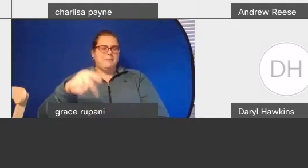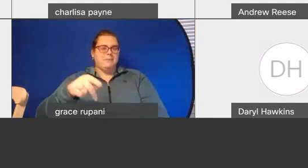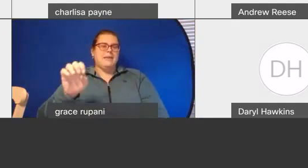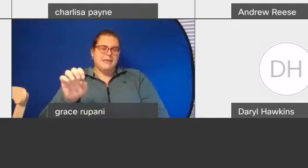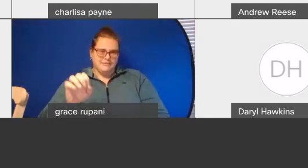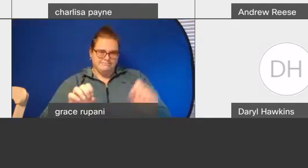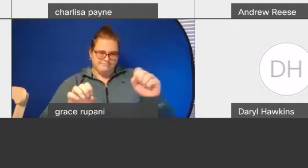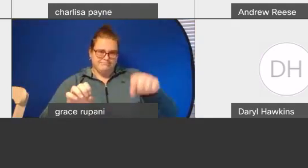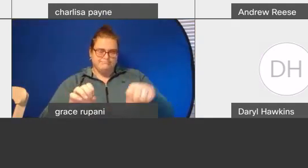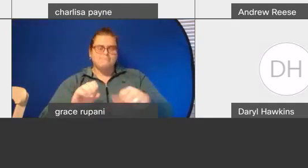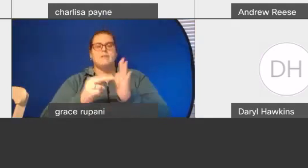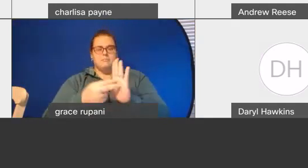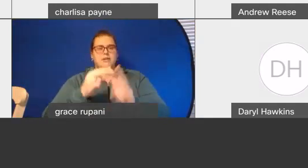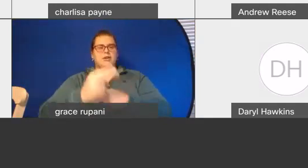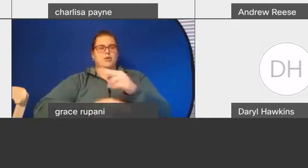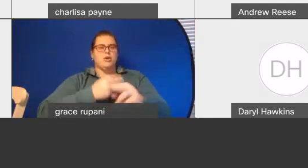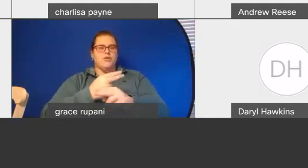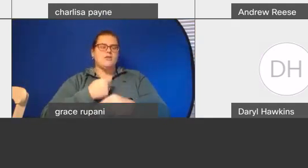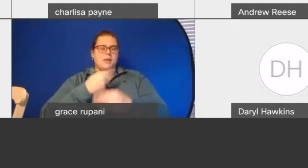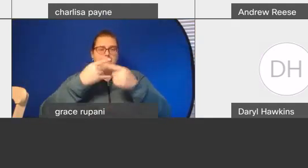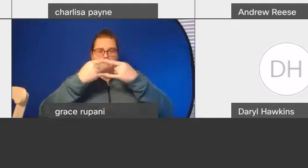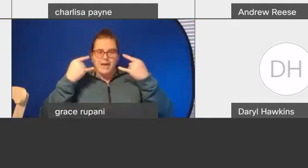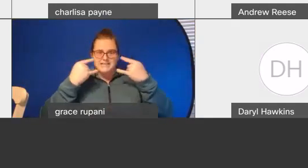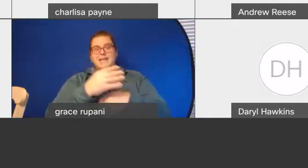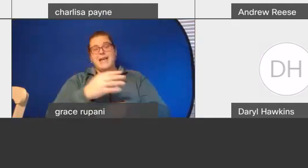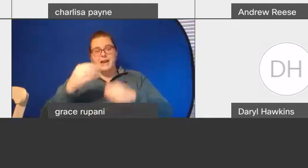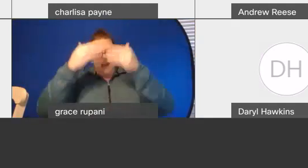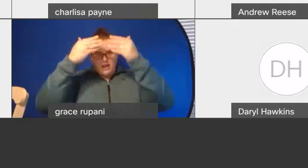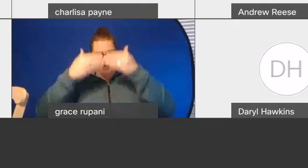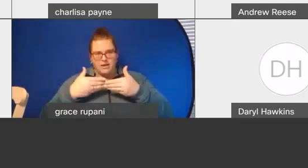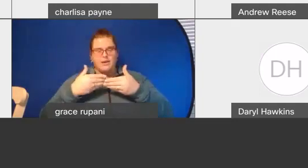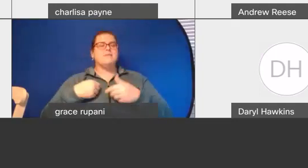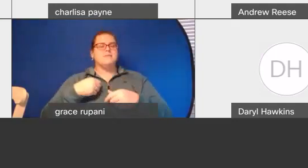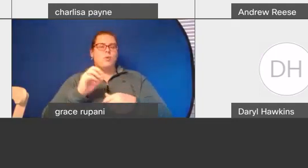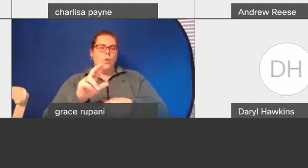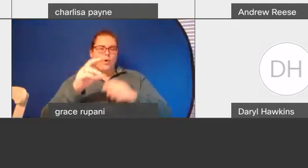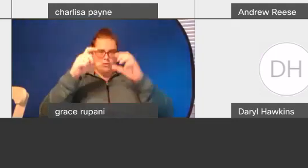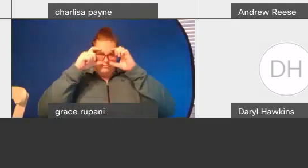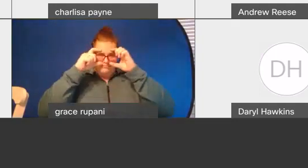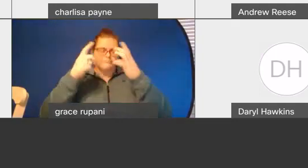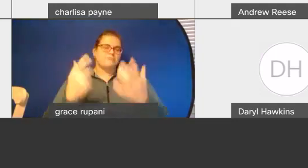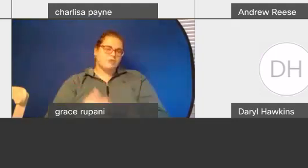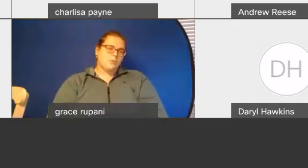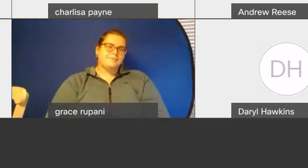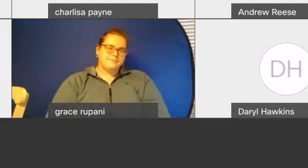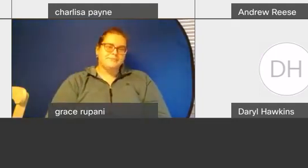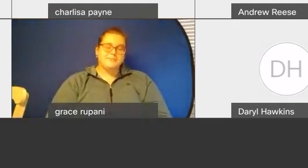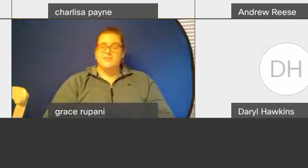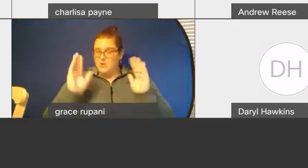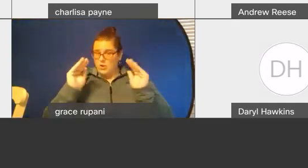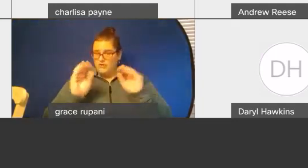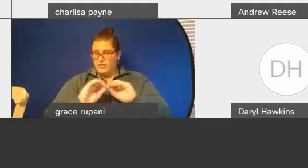case, universal eye protection and universal masking. And I hope that clarifies that. And I did